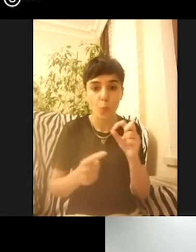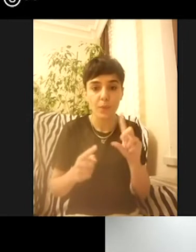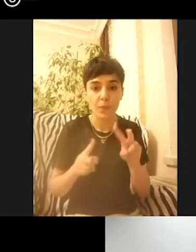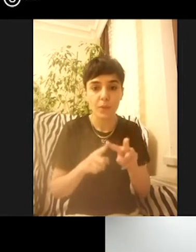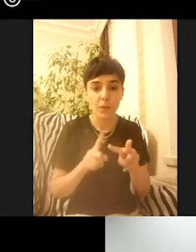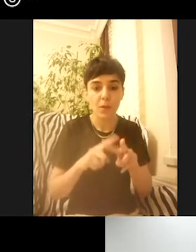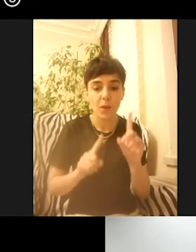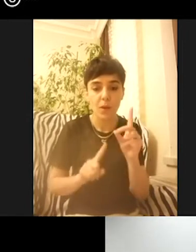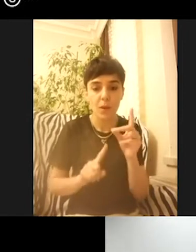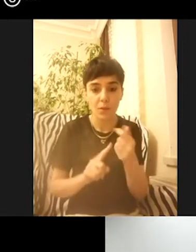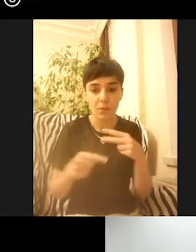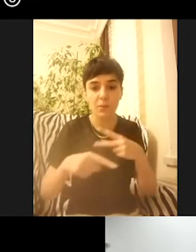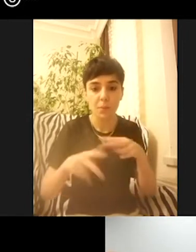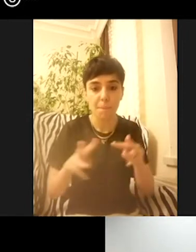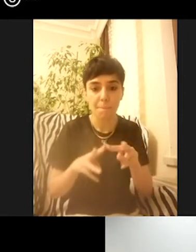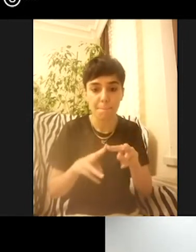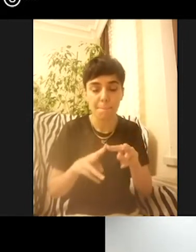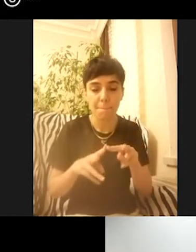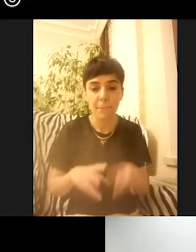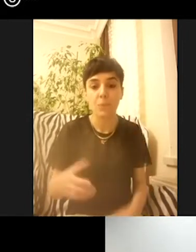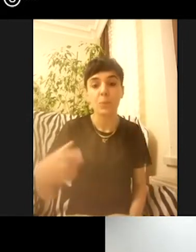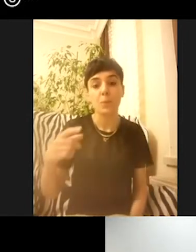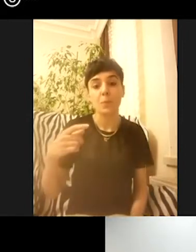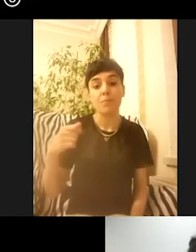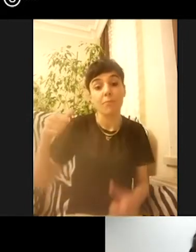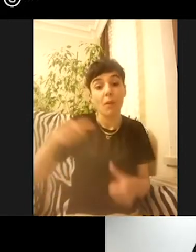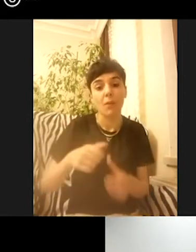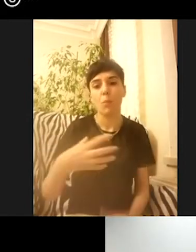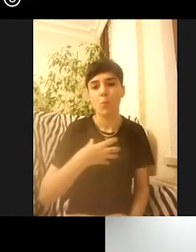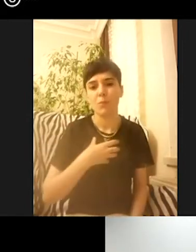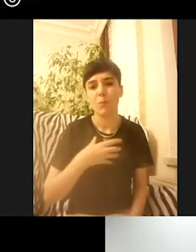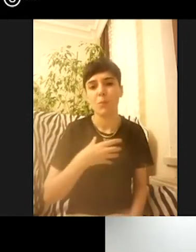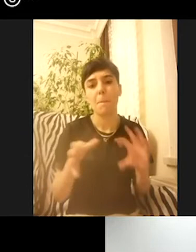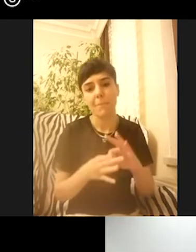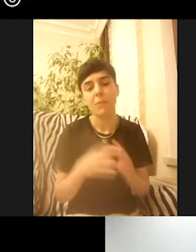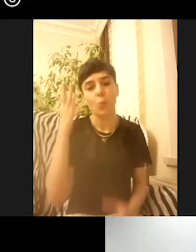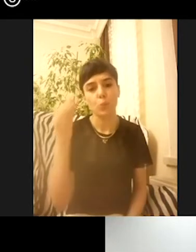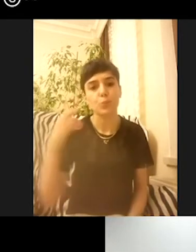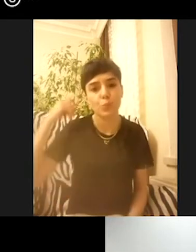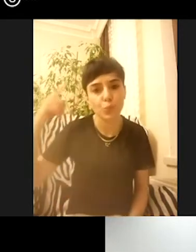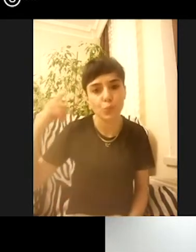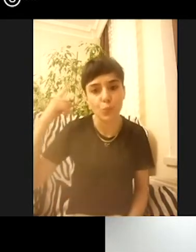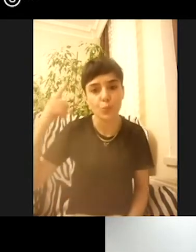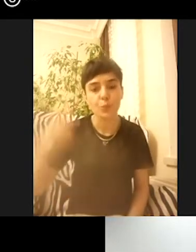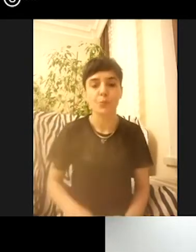the 19th and the 20th century. And one might say that it's still going